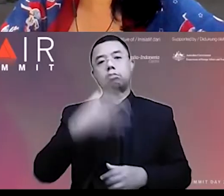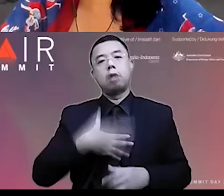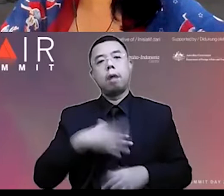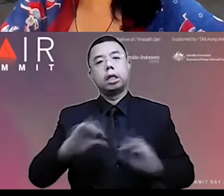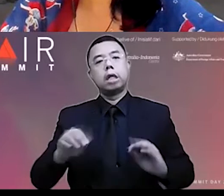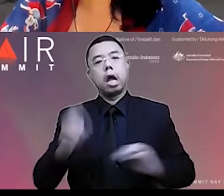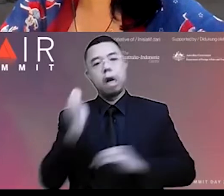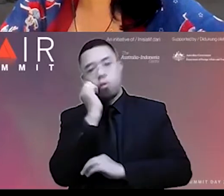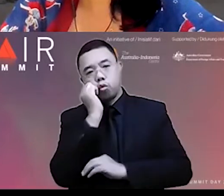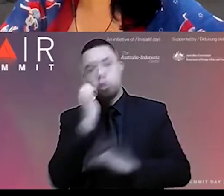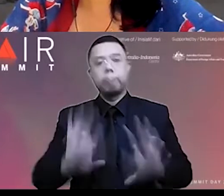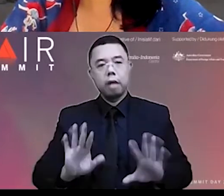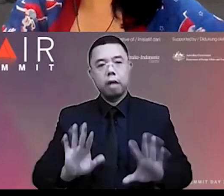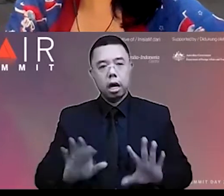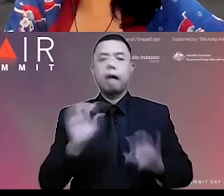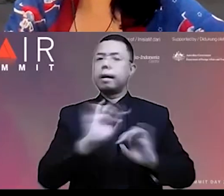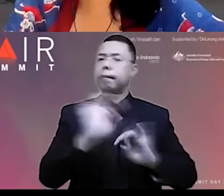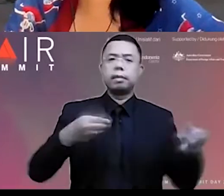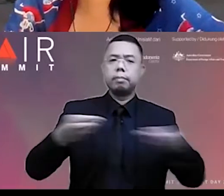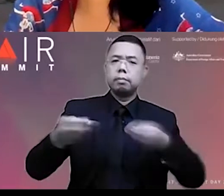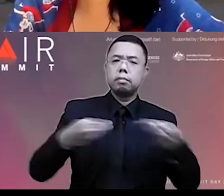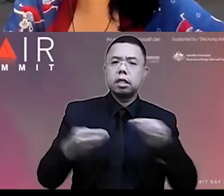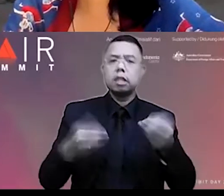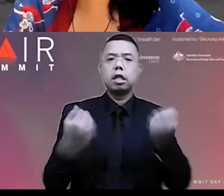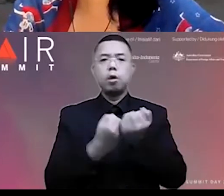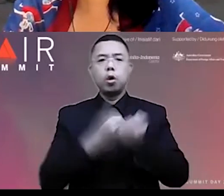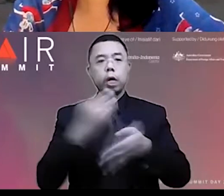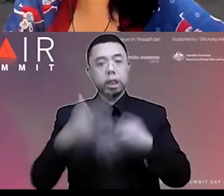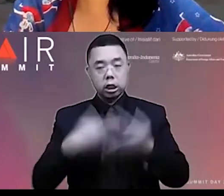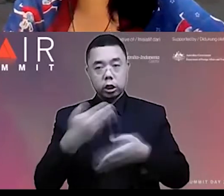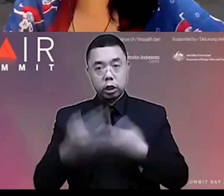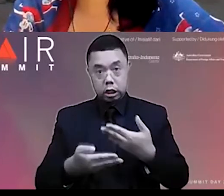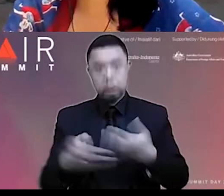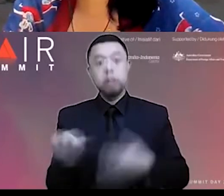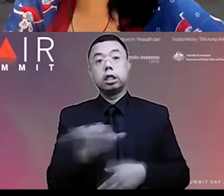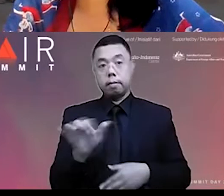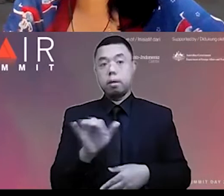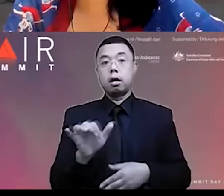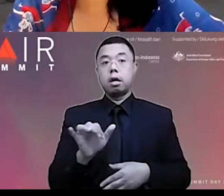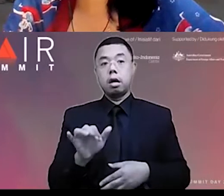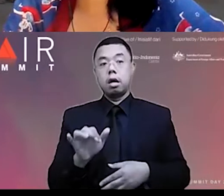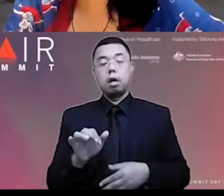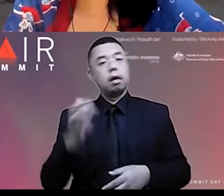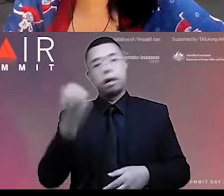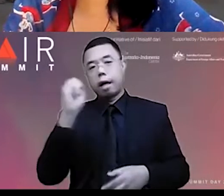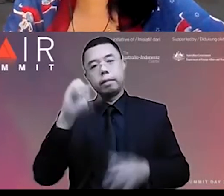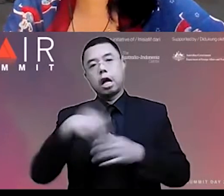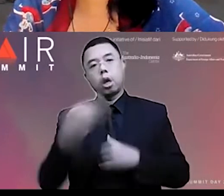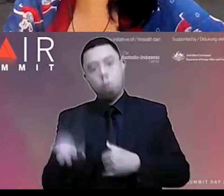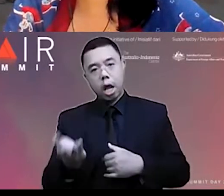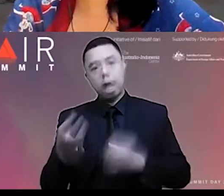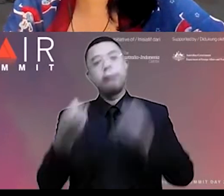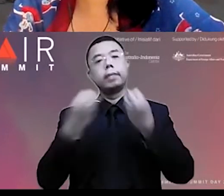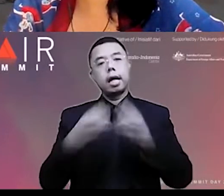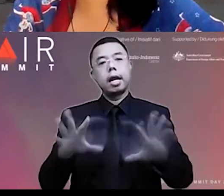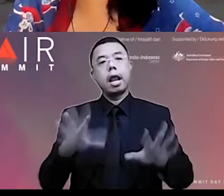industry also finding themselves caught by a sudden loss of revenue. Today, we're going to have a look at some of those impacts